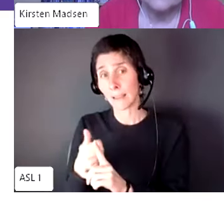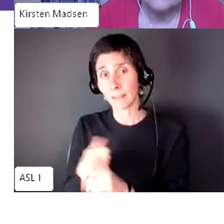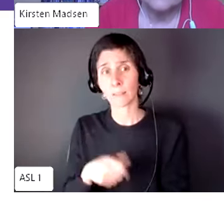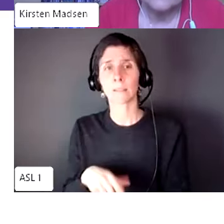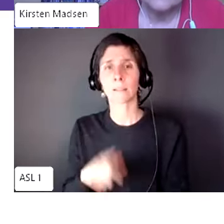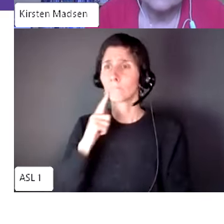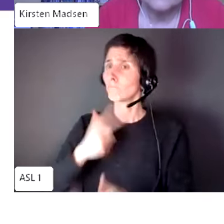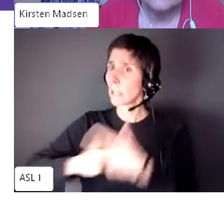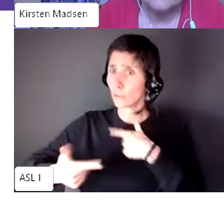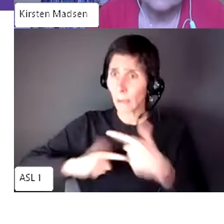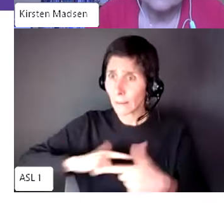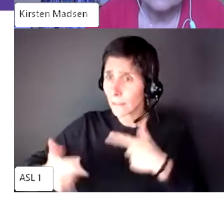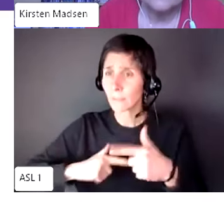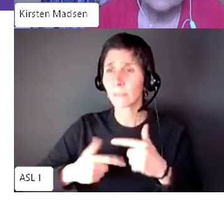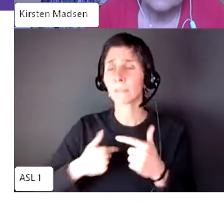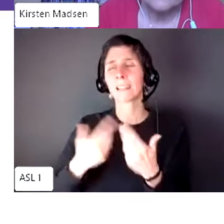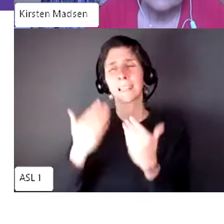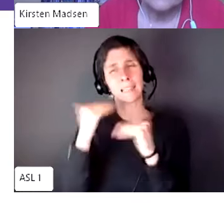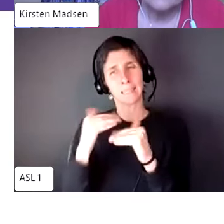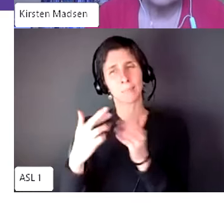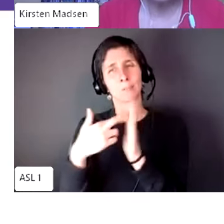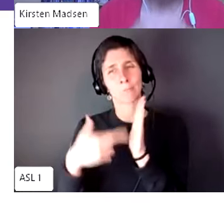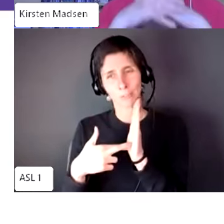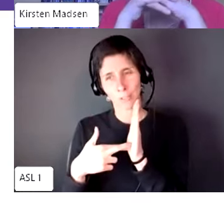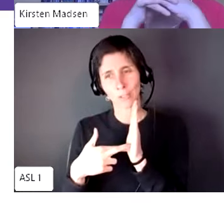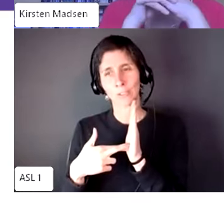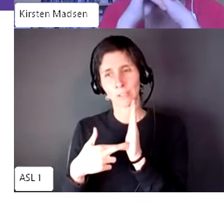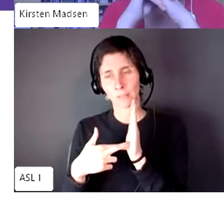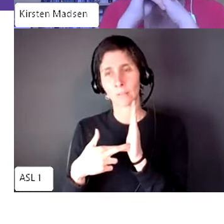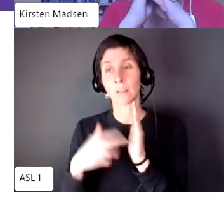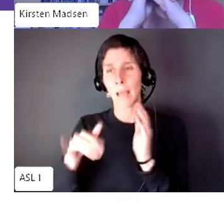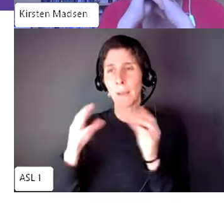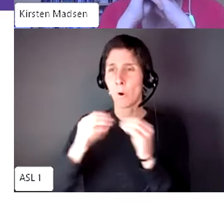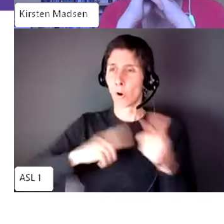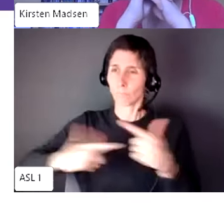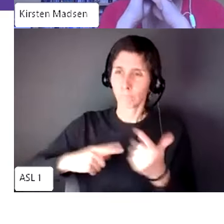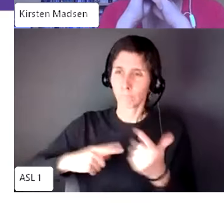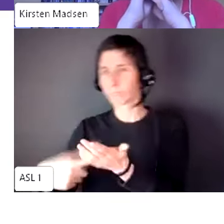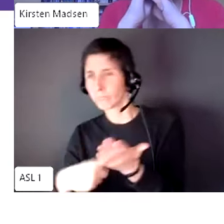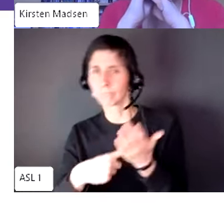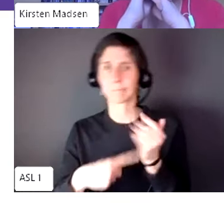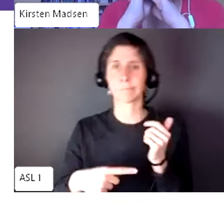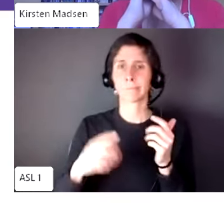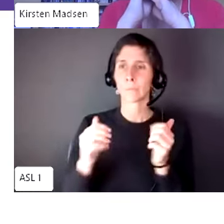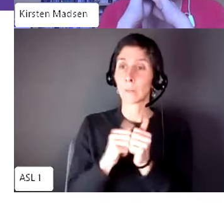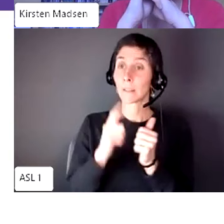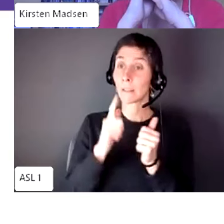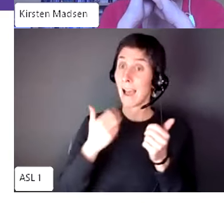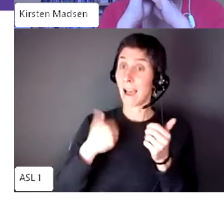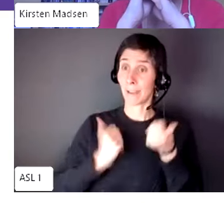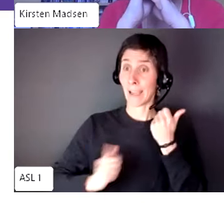only have a certain amount of seats for that because we do unmute people and have discussions with the actors that do portray